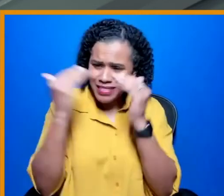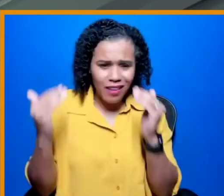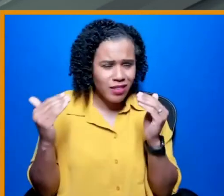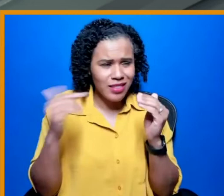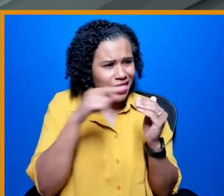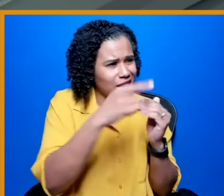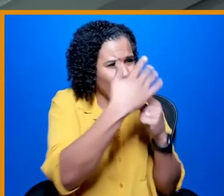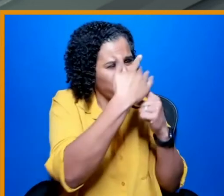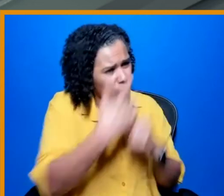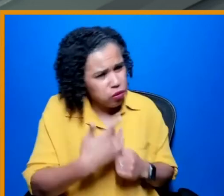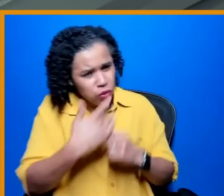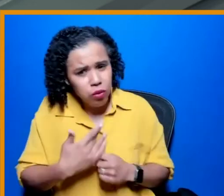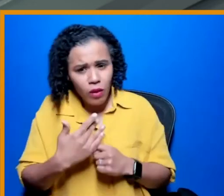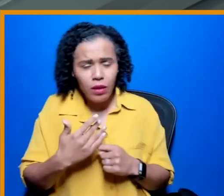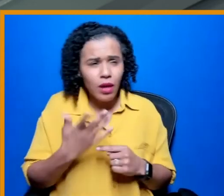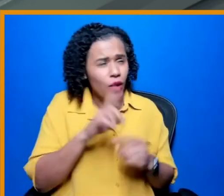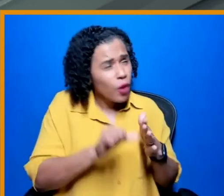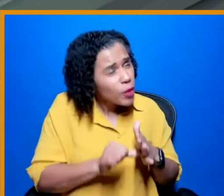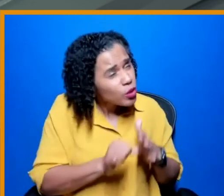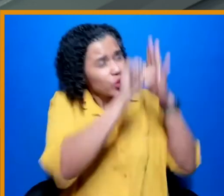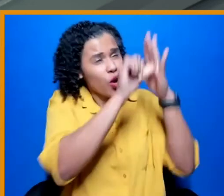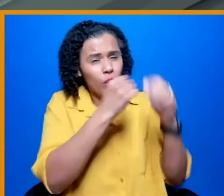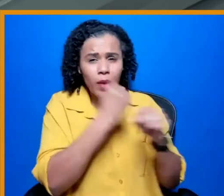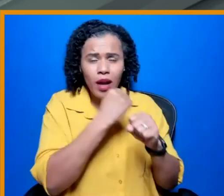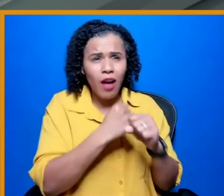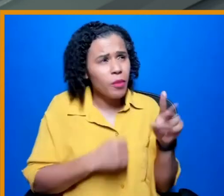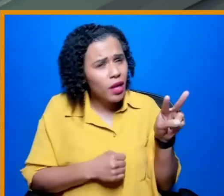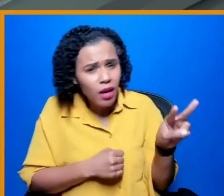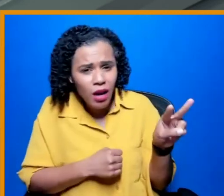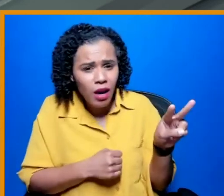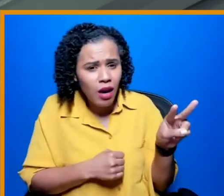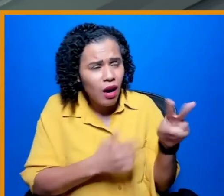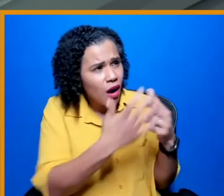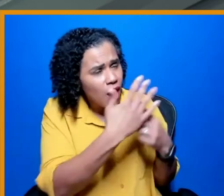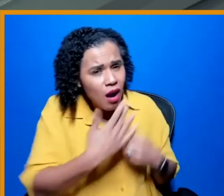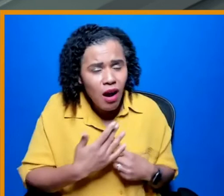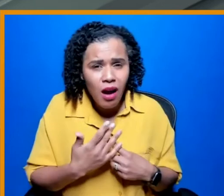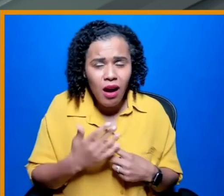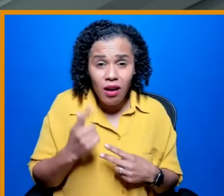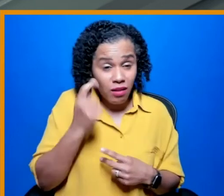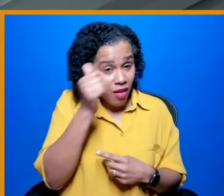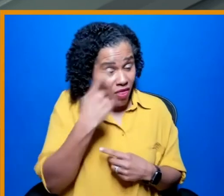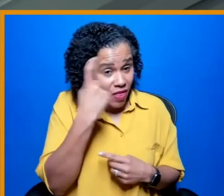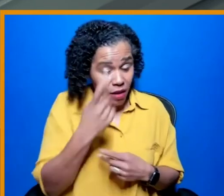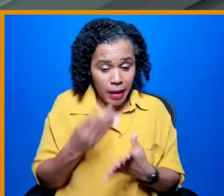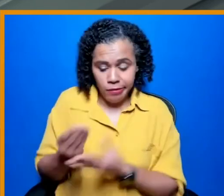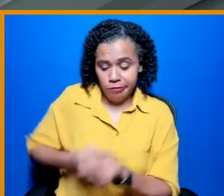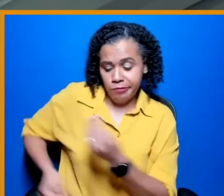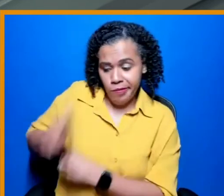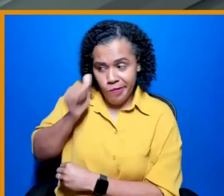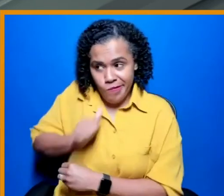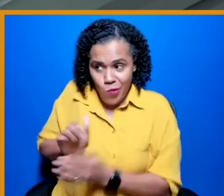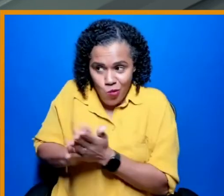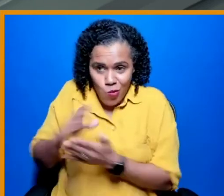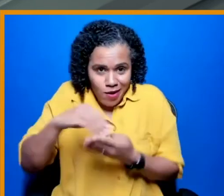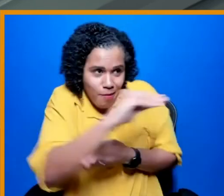the very highest levels of government. From dodgy deals to finance the Prime Minister's flat, to the so-called VIP